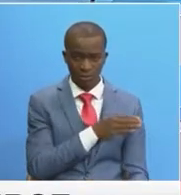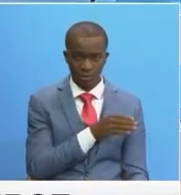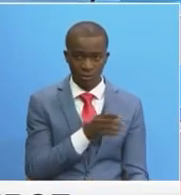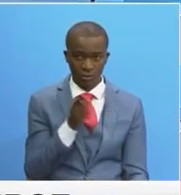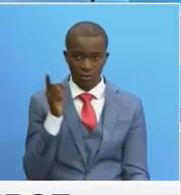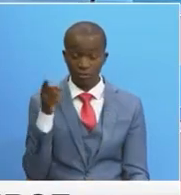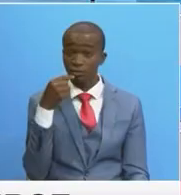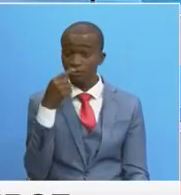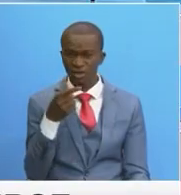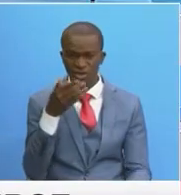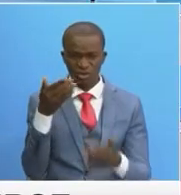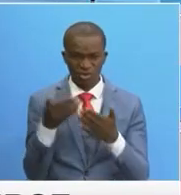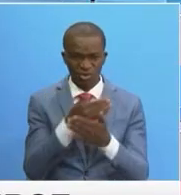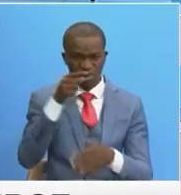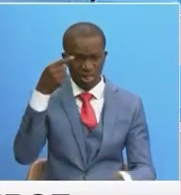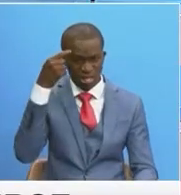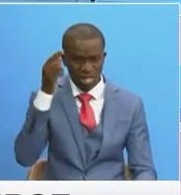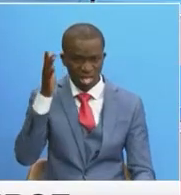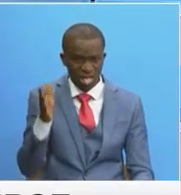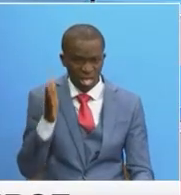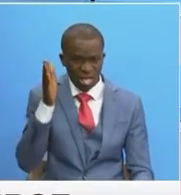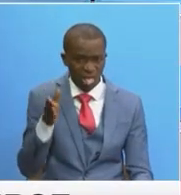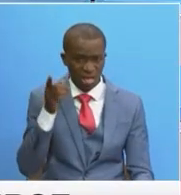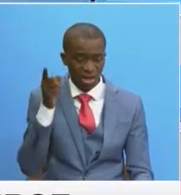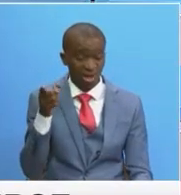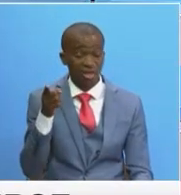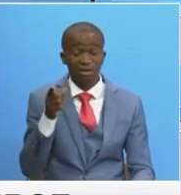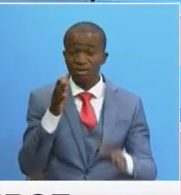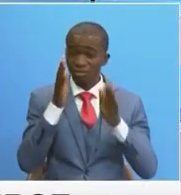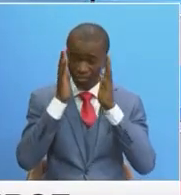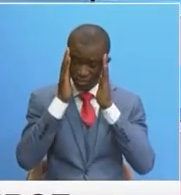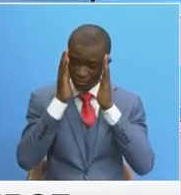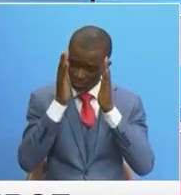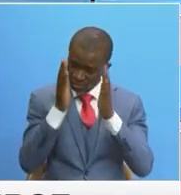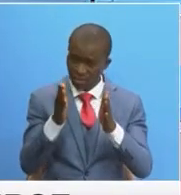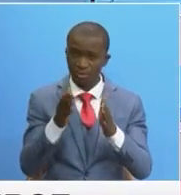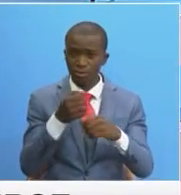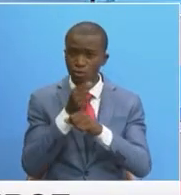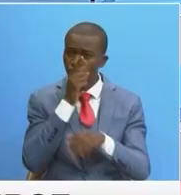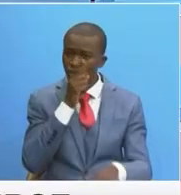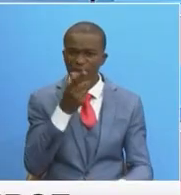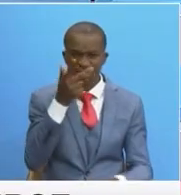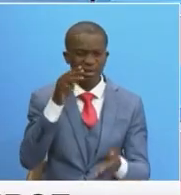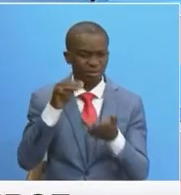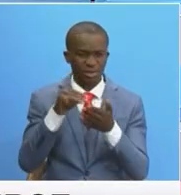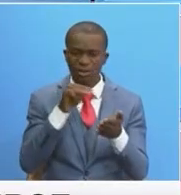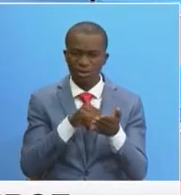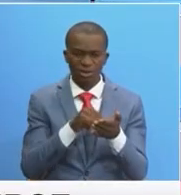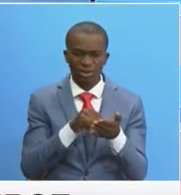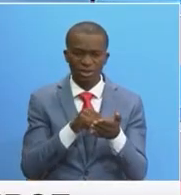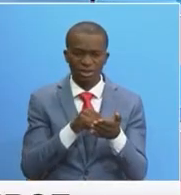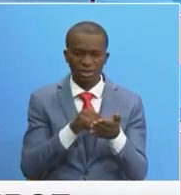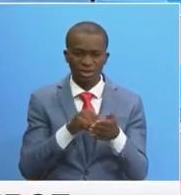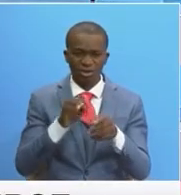administration is determined to ensure that the 3 million tons copper production target is achieved within the